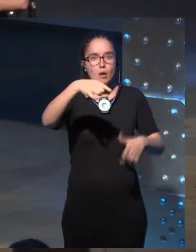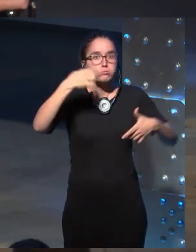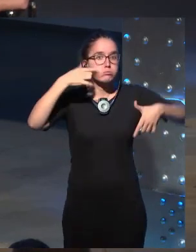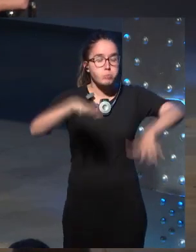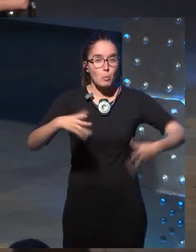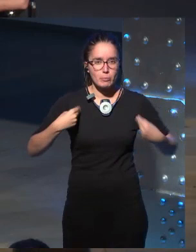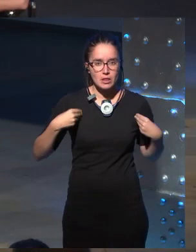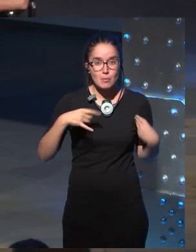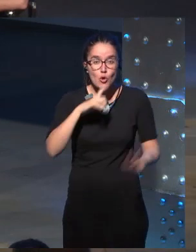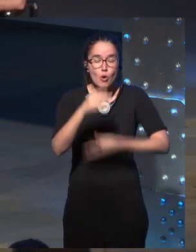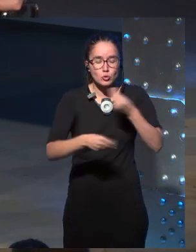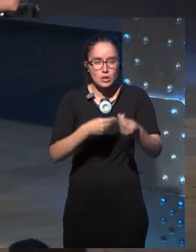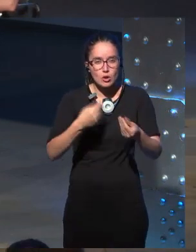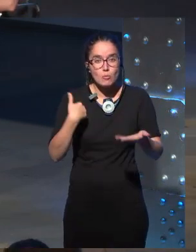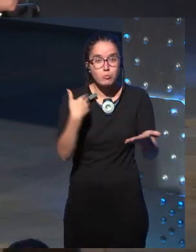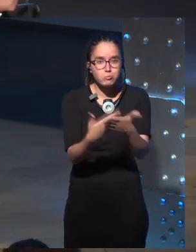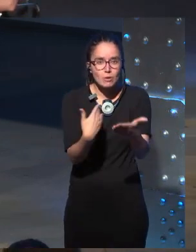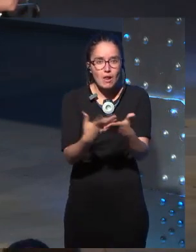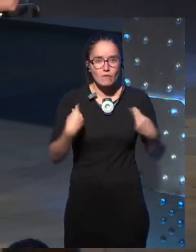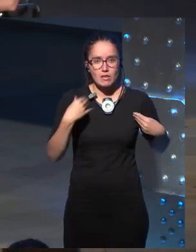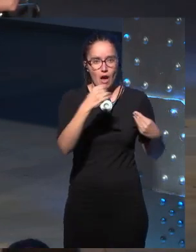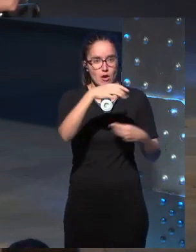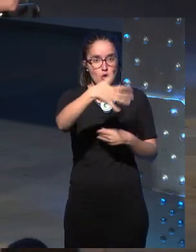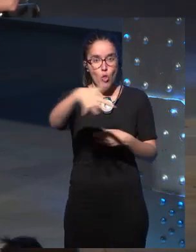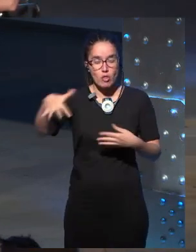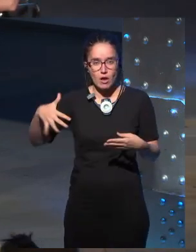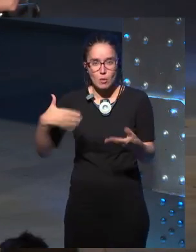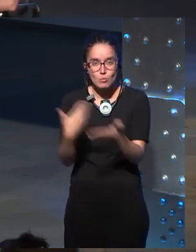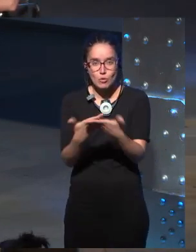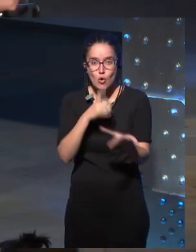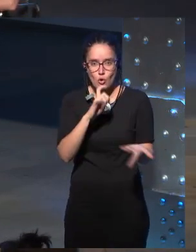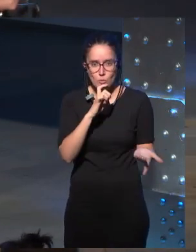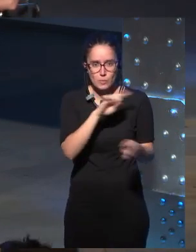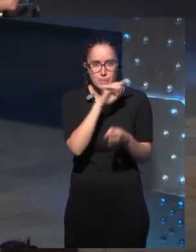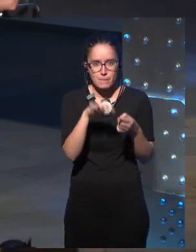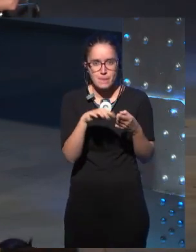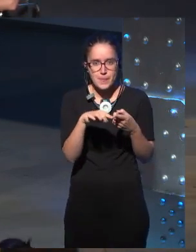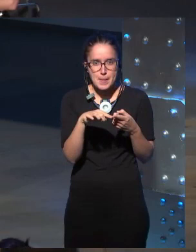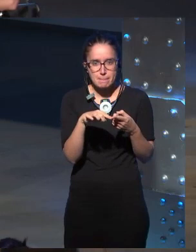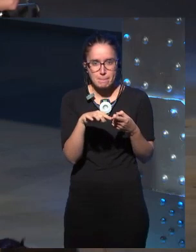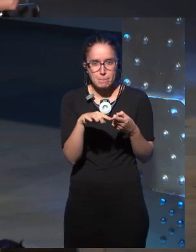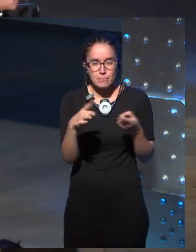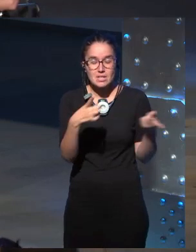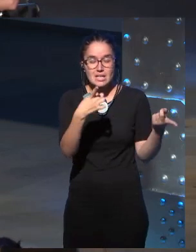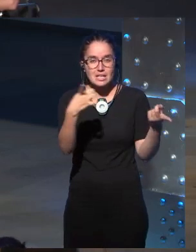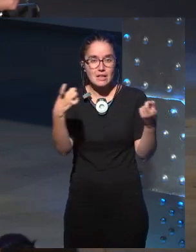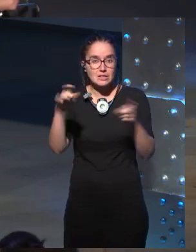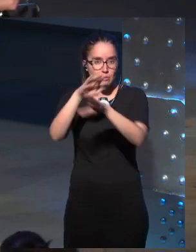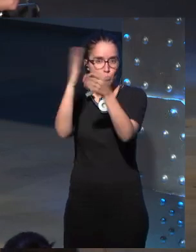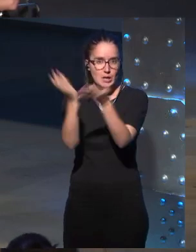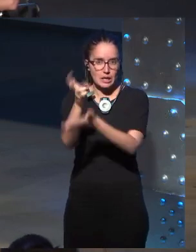if there is life somewhere out there? The first thing is you need another planet.